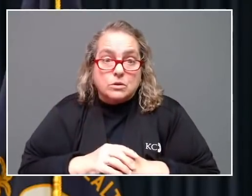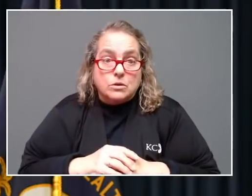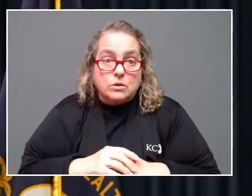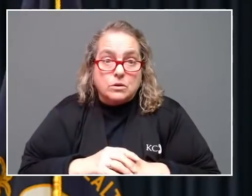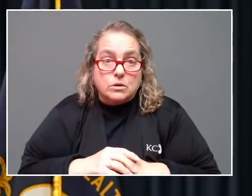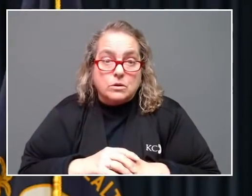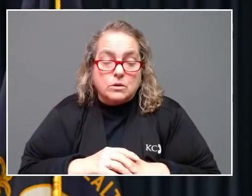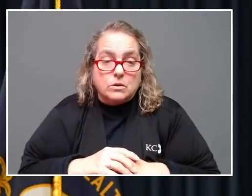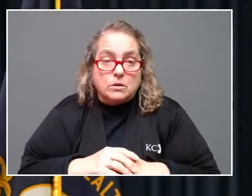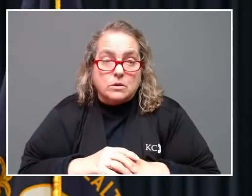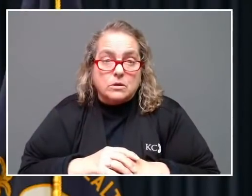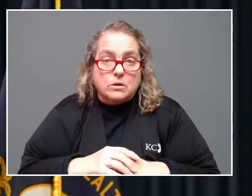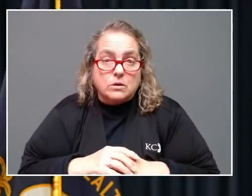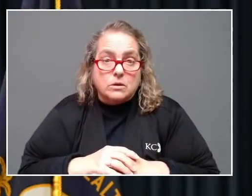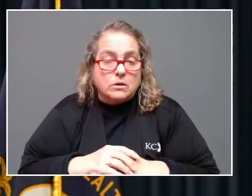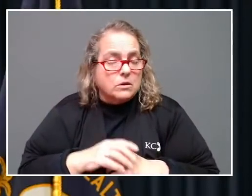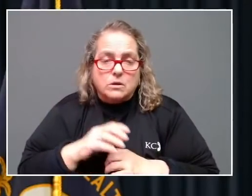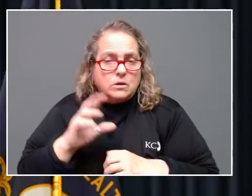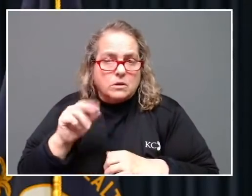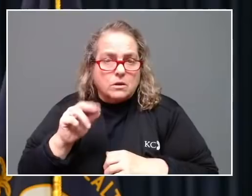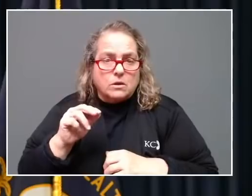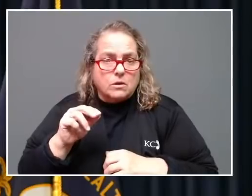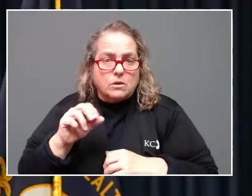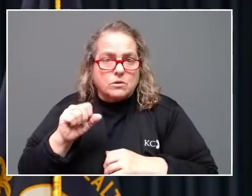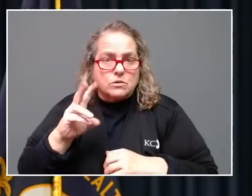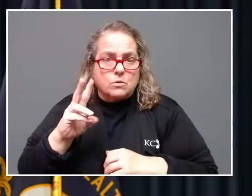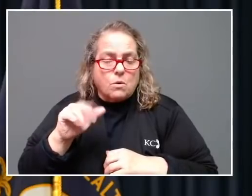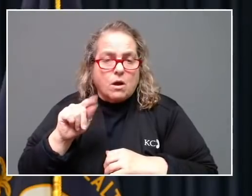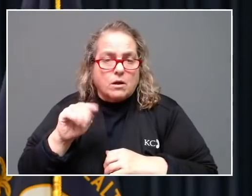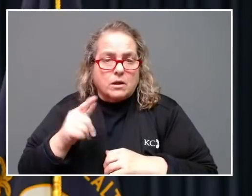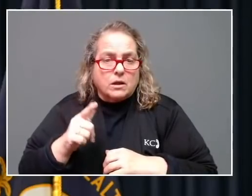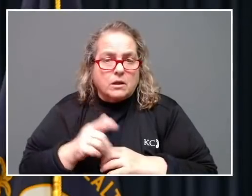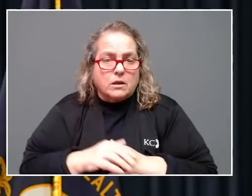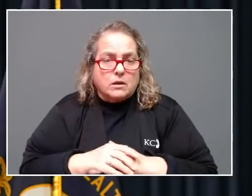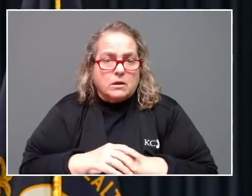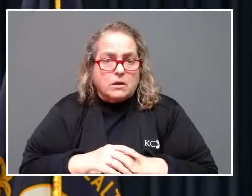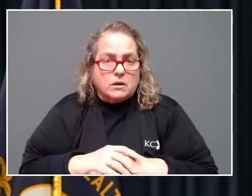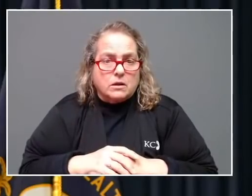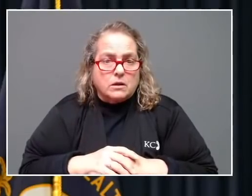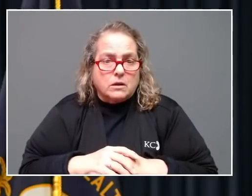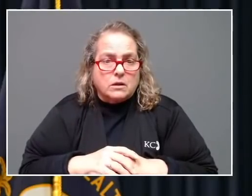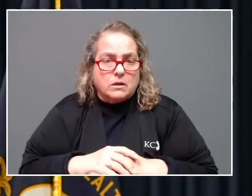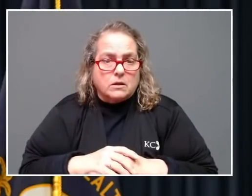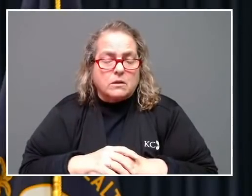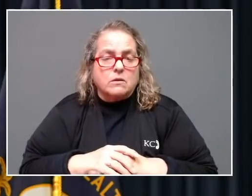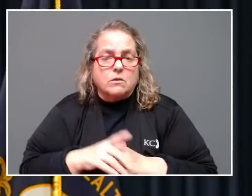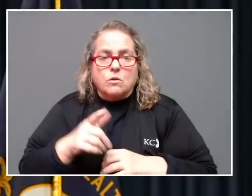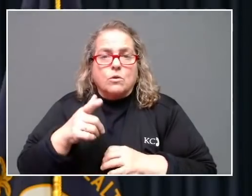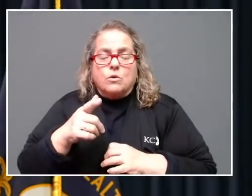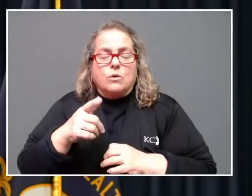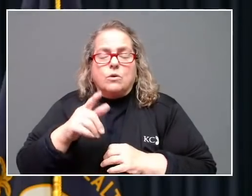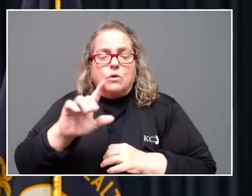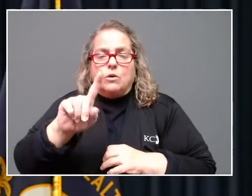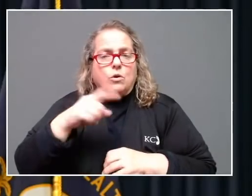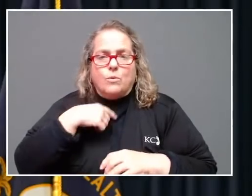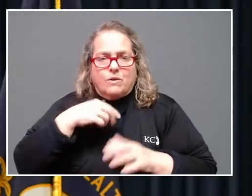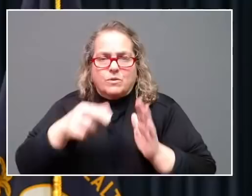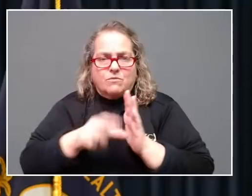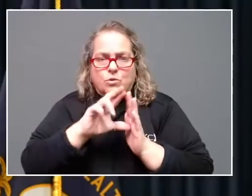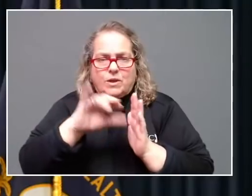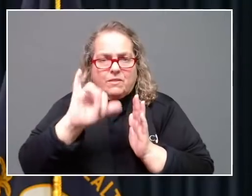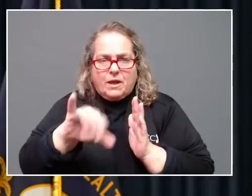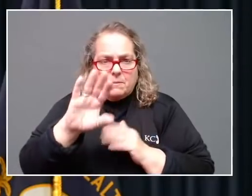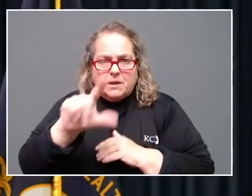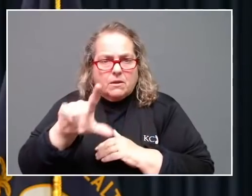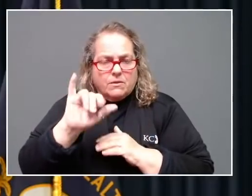bill that if you call and have someone go into your house. Oh, right. We're still reviewing that